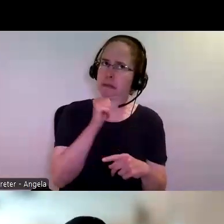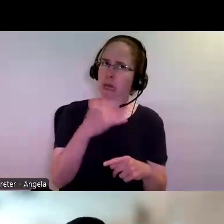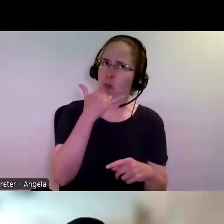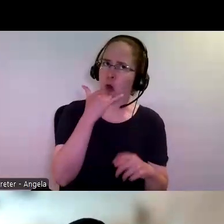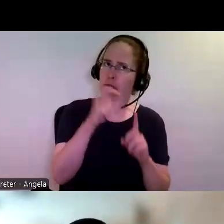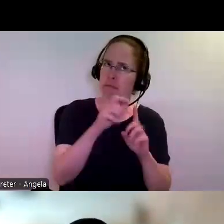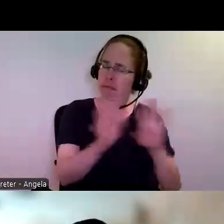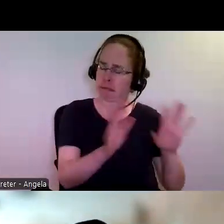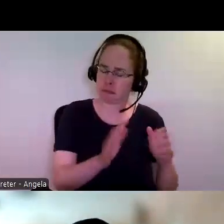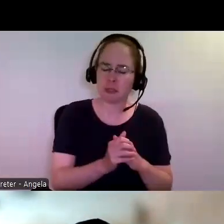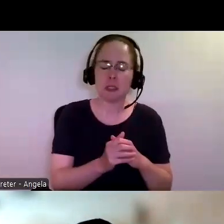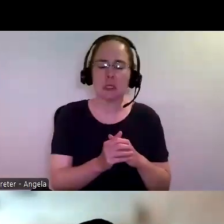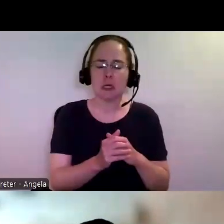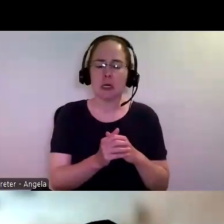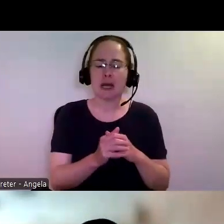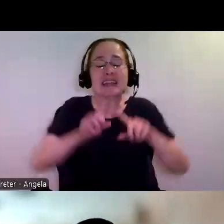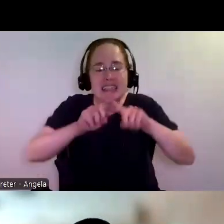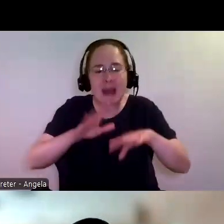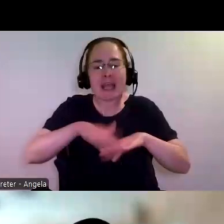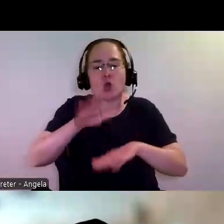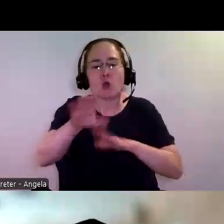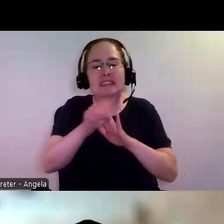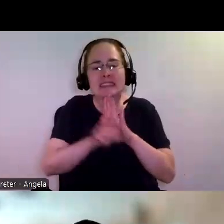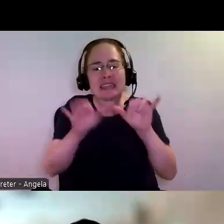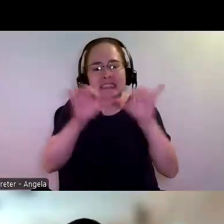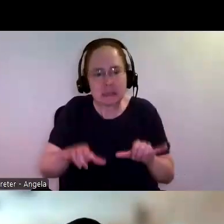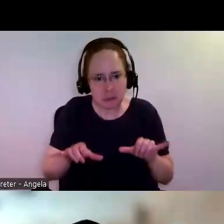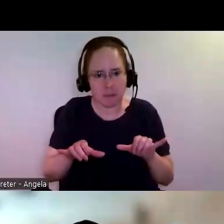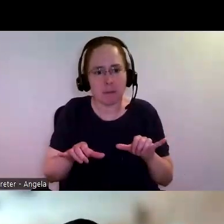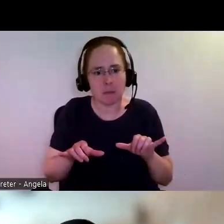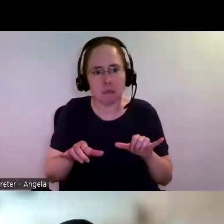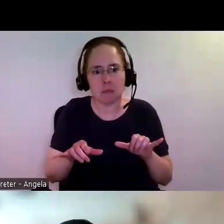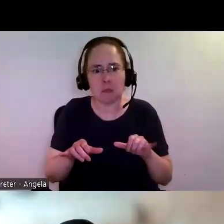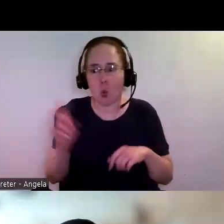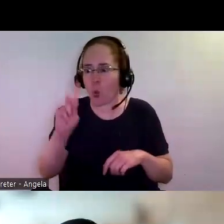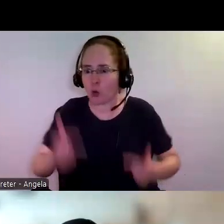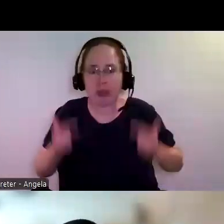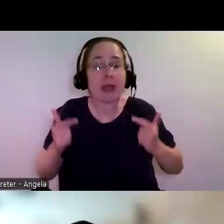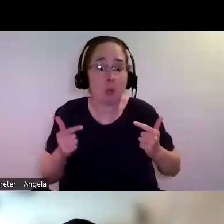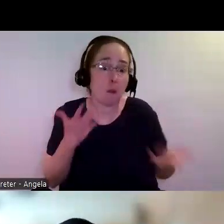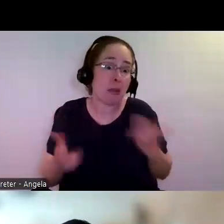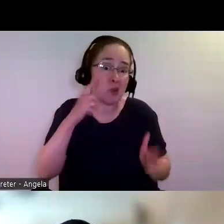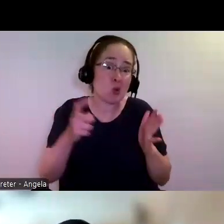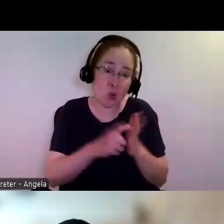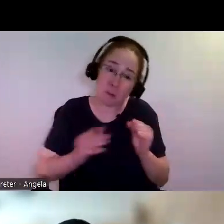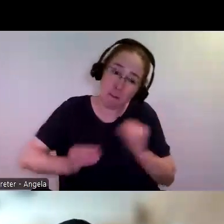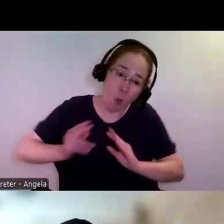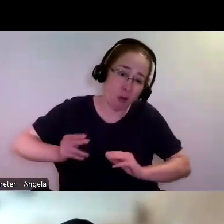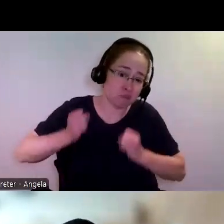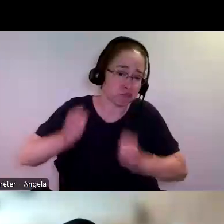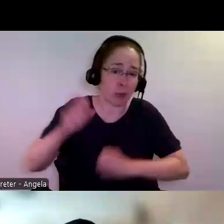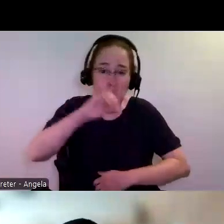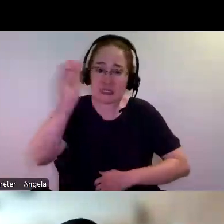it. But depending on your system, depending on your state, your geography, you may see much higher percentages